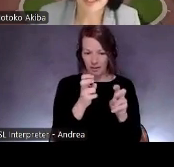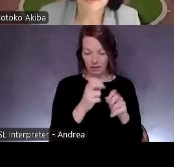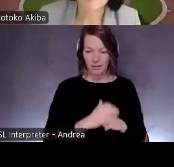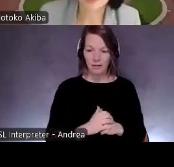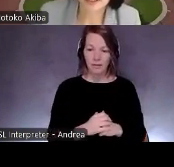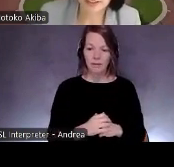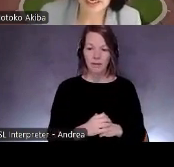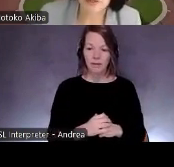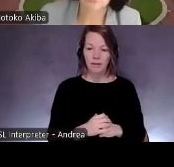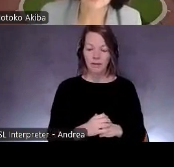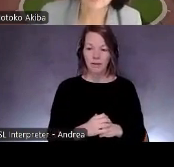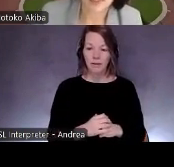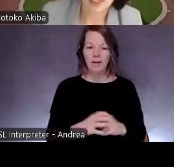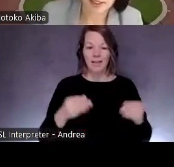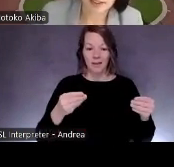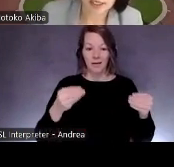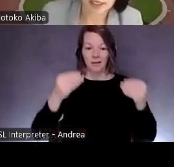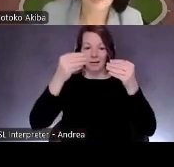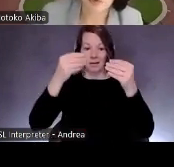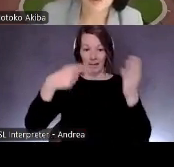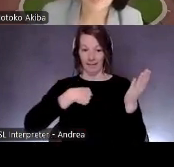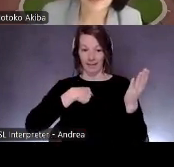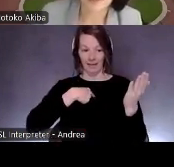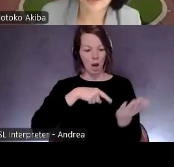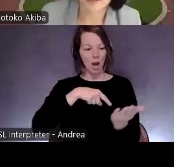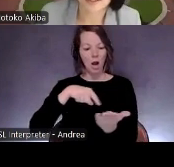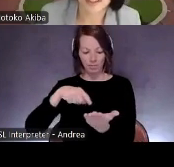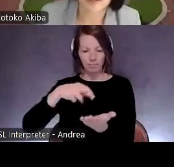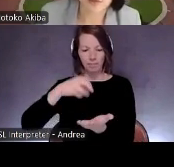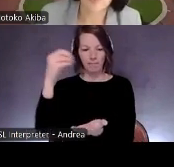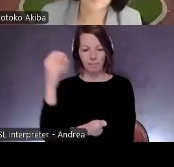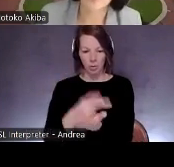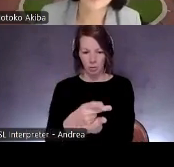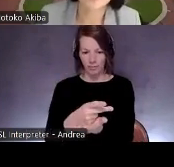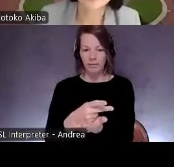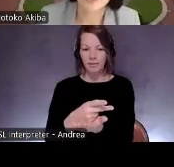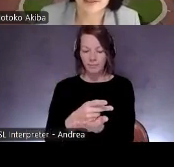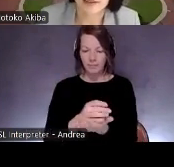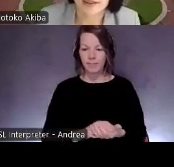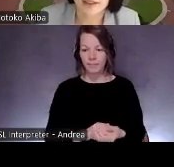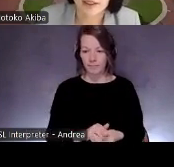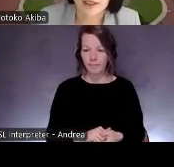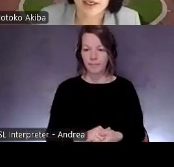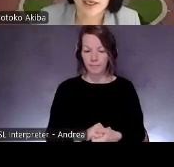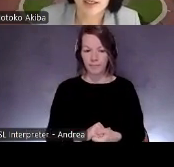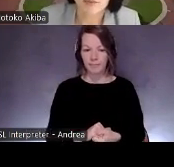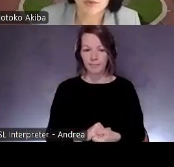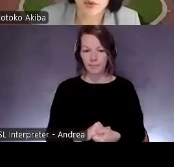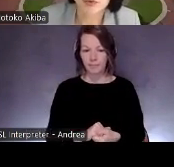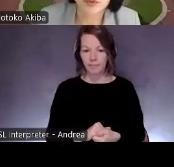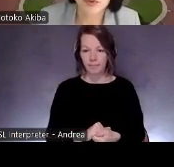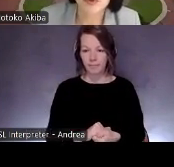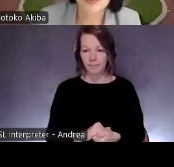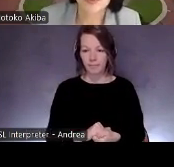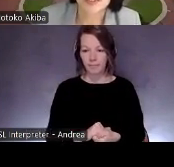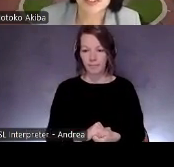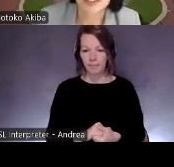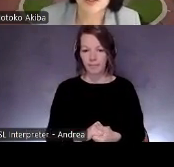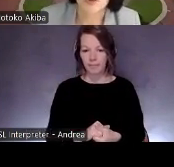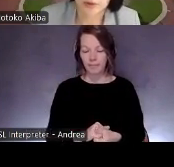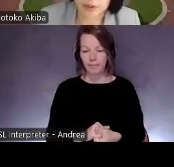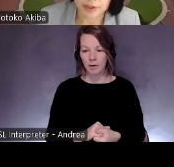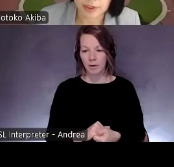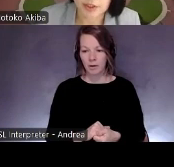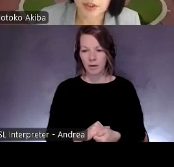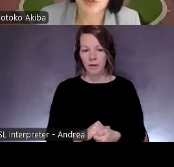manuscript. And finally, I will approve as before the letter goes to